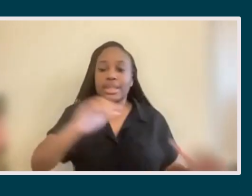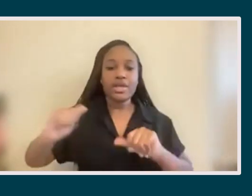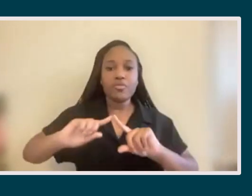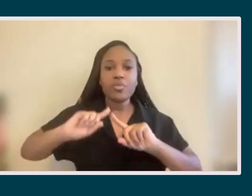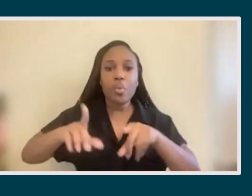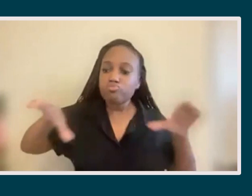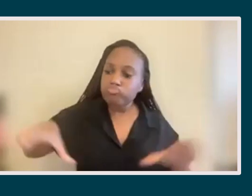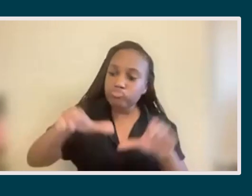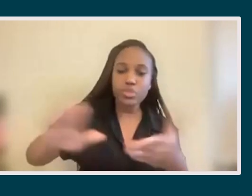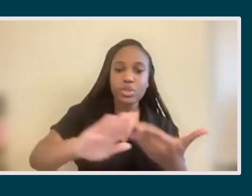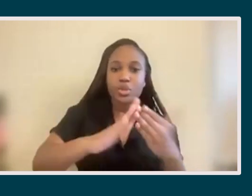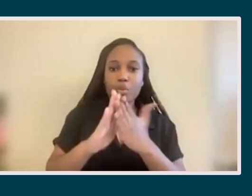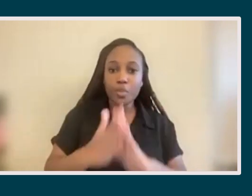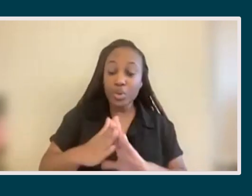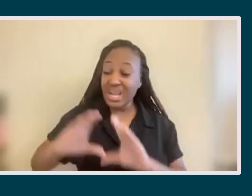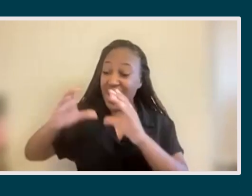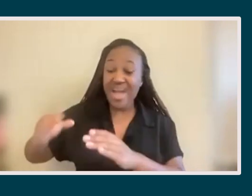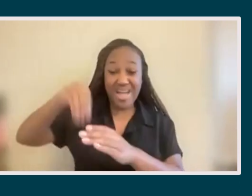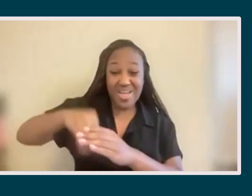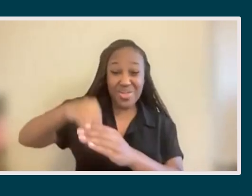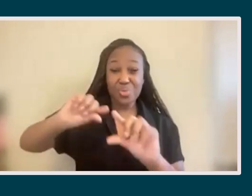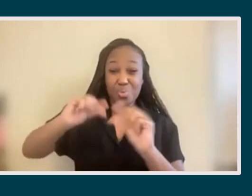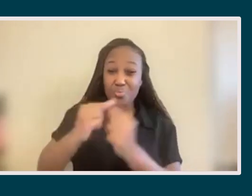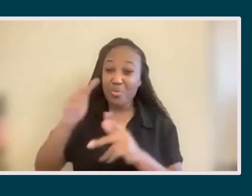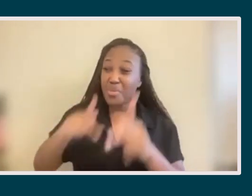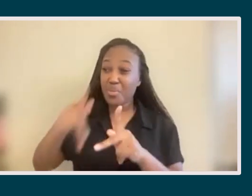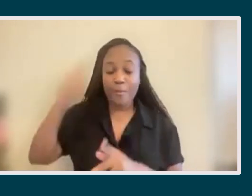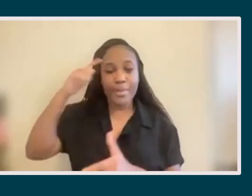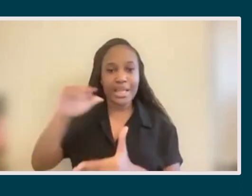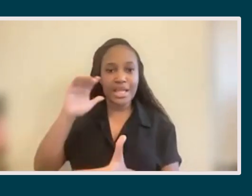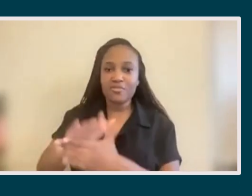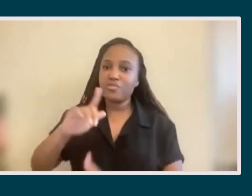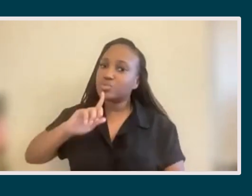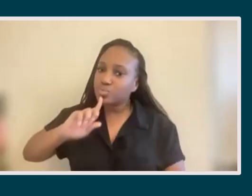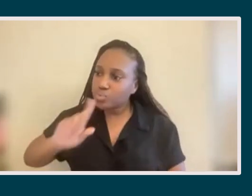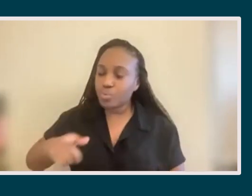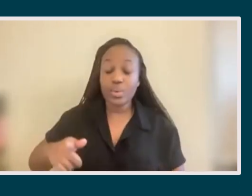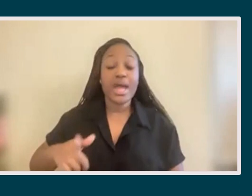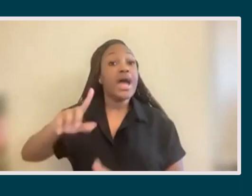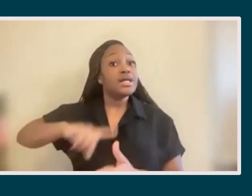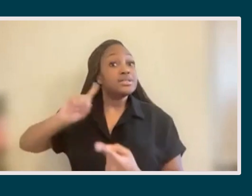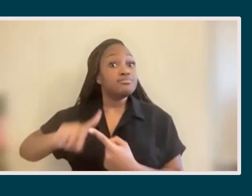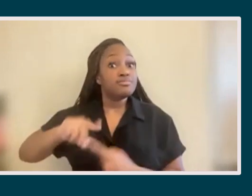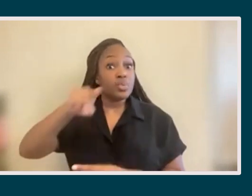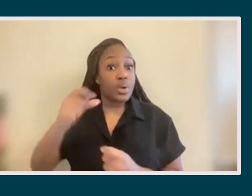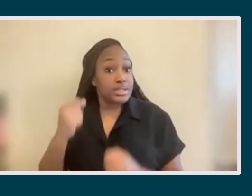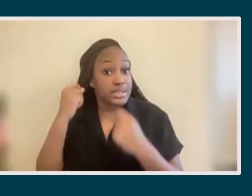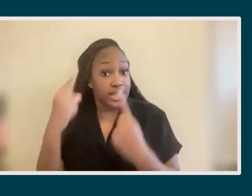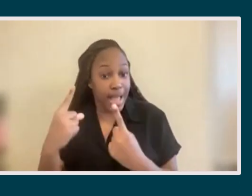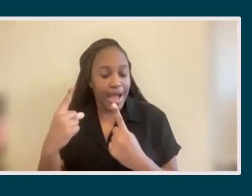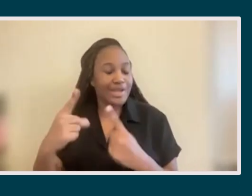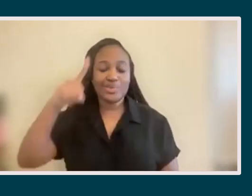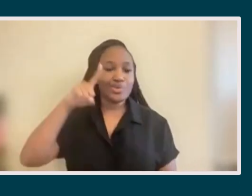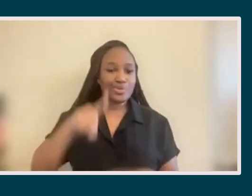believe that that is the truth. Until you understand it, there's no possibility of change, which is the us work. That is the